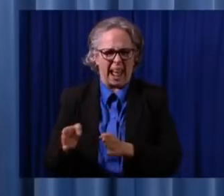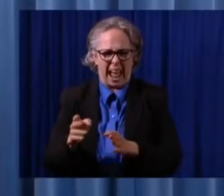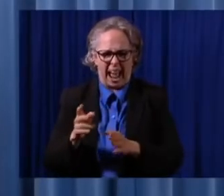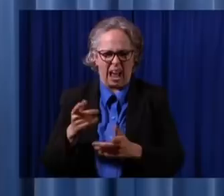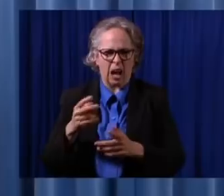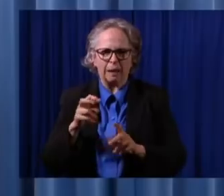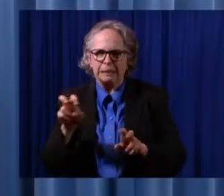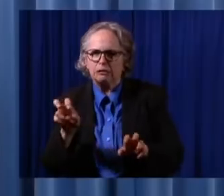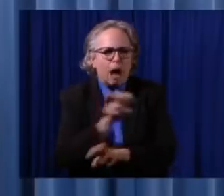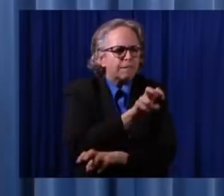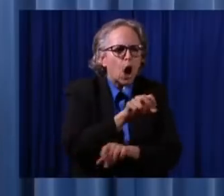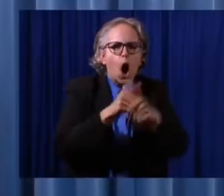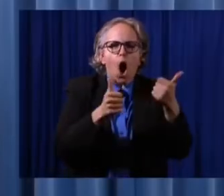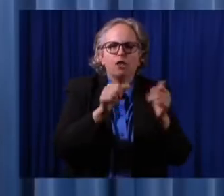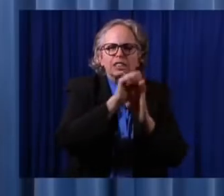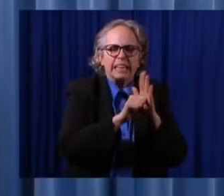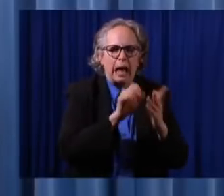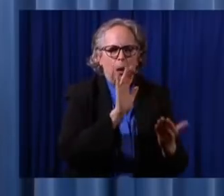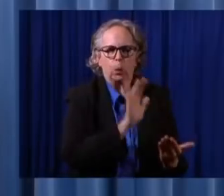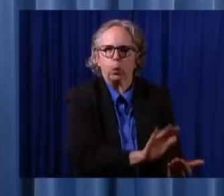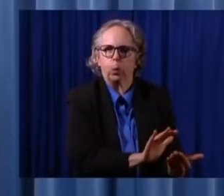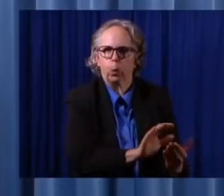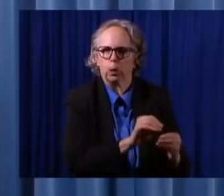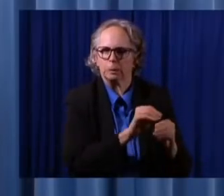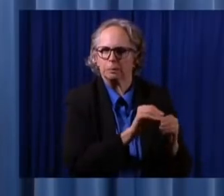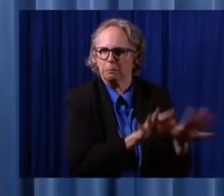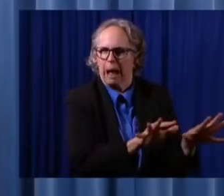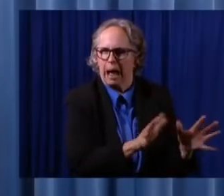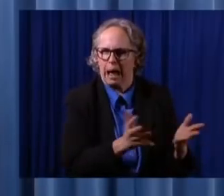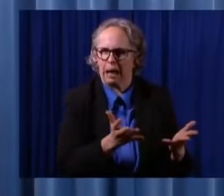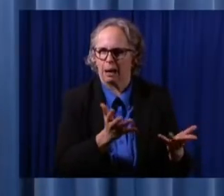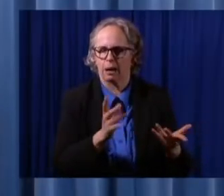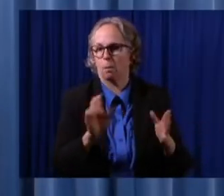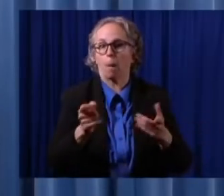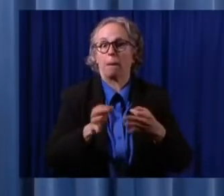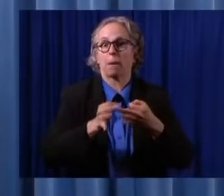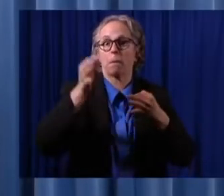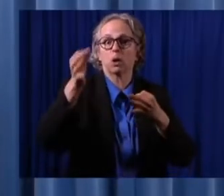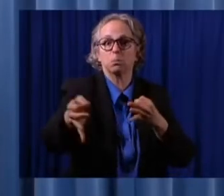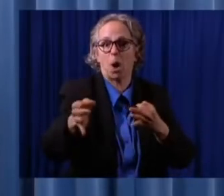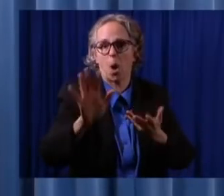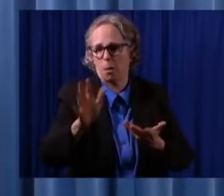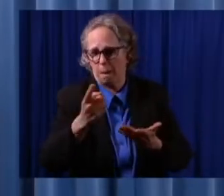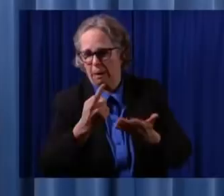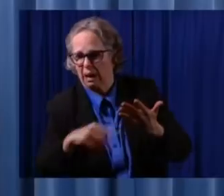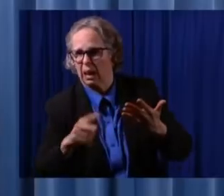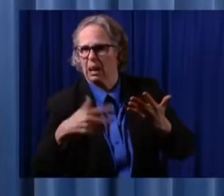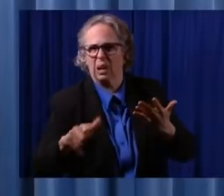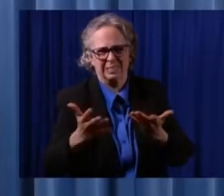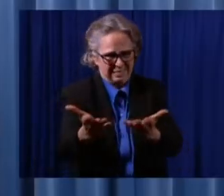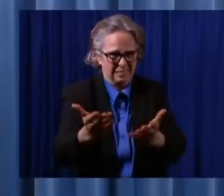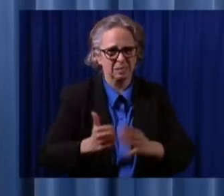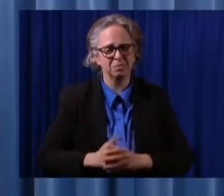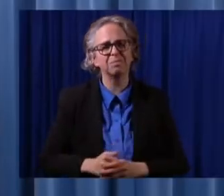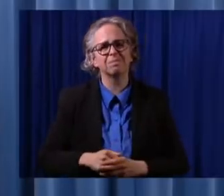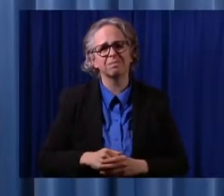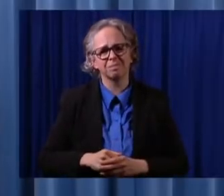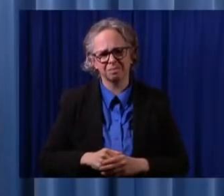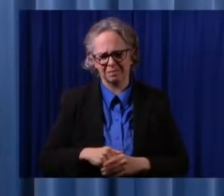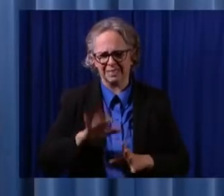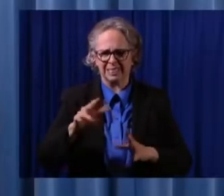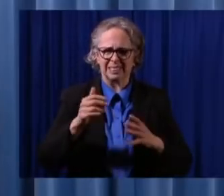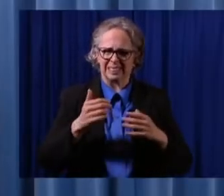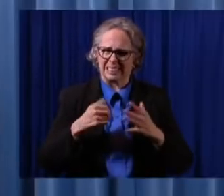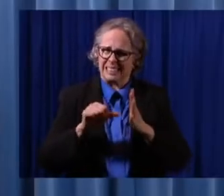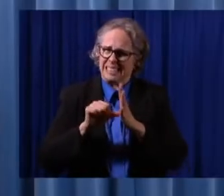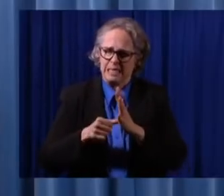that state. You might want to think about not going to that state. So these are, again, are personal decisions, but I think